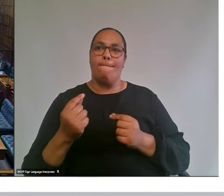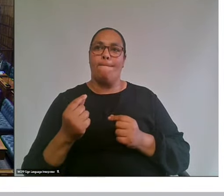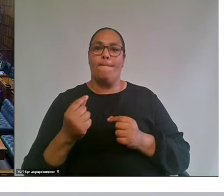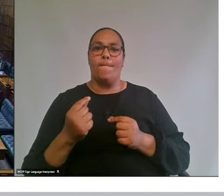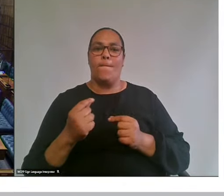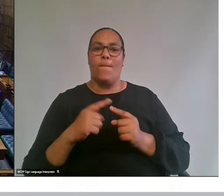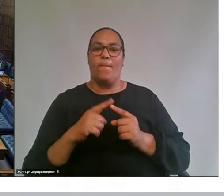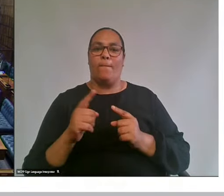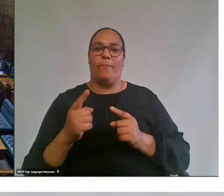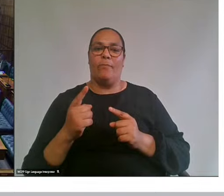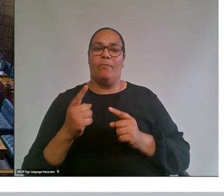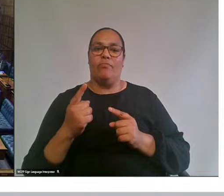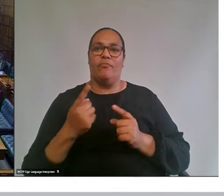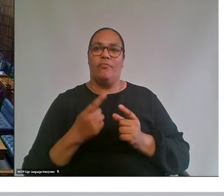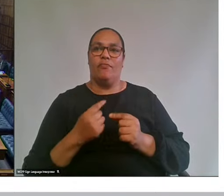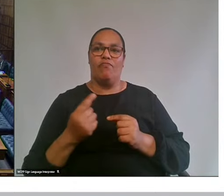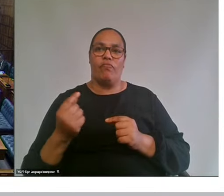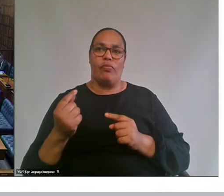page